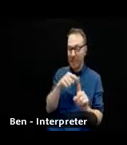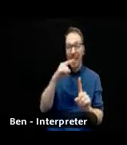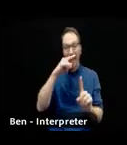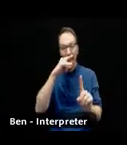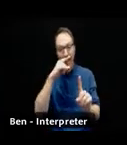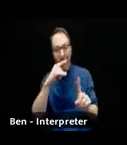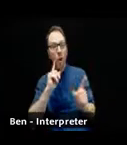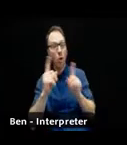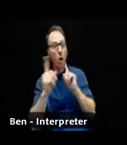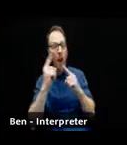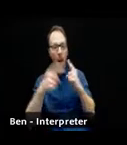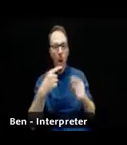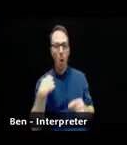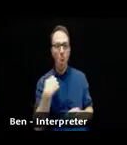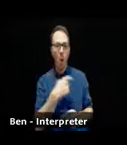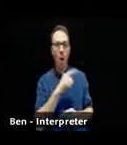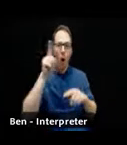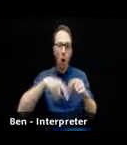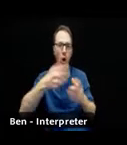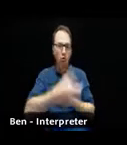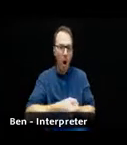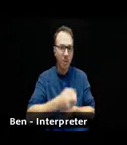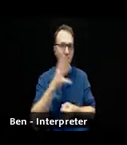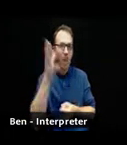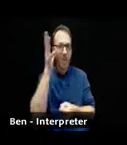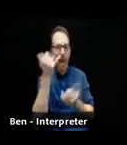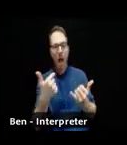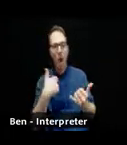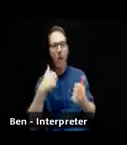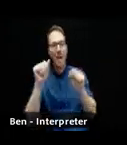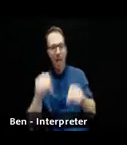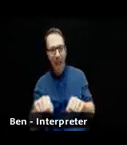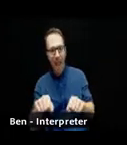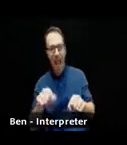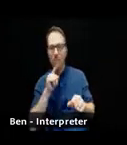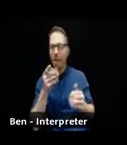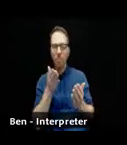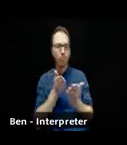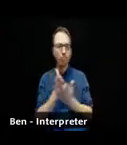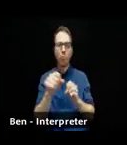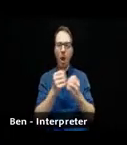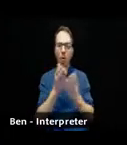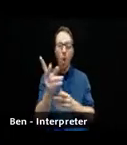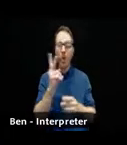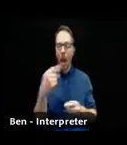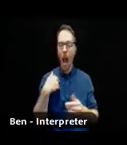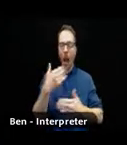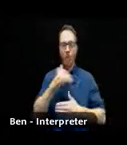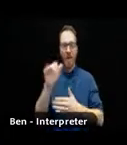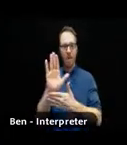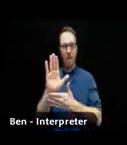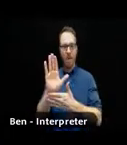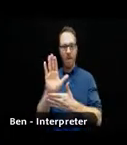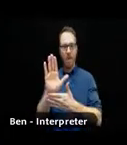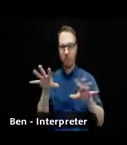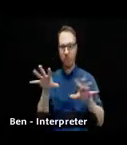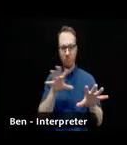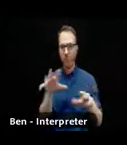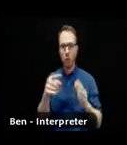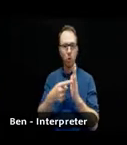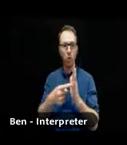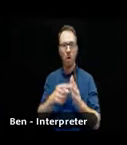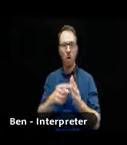talking about, you know, we really couldn't trust mom and dad before, but now we can. I really appreciate the film too, because it unearths